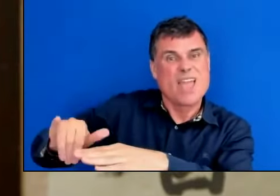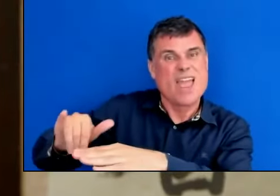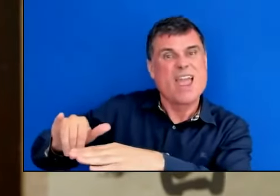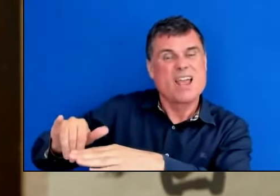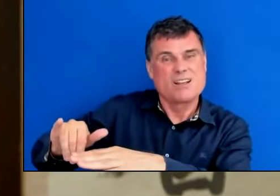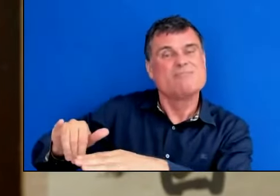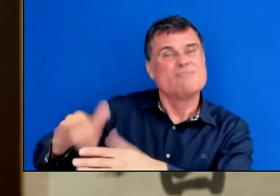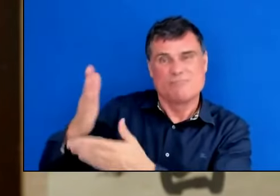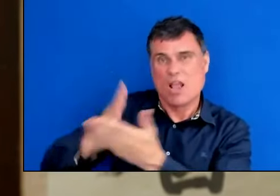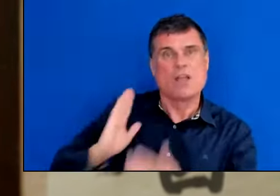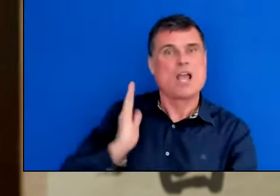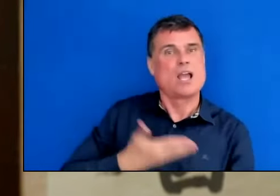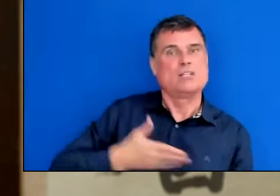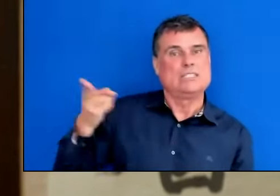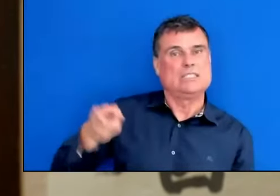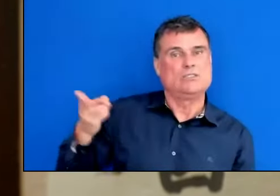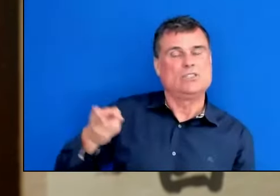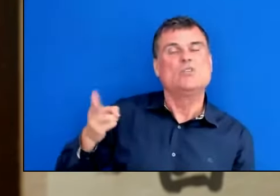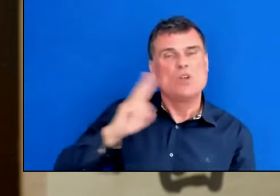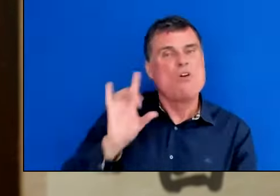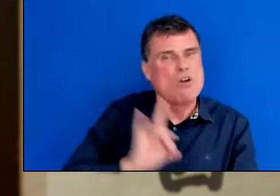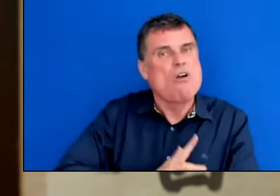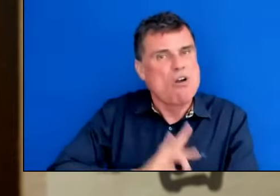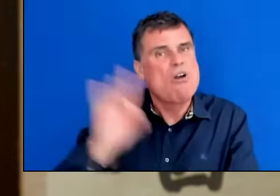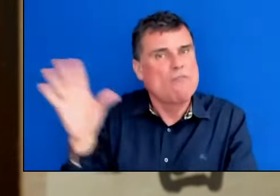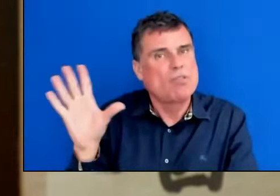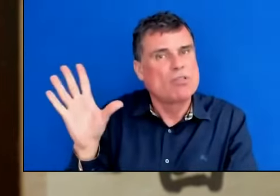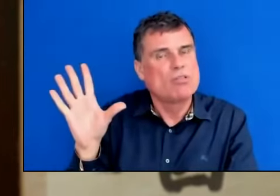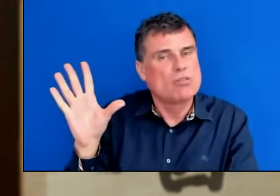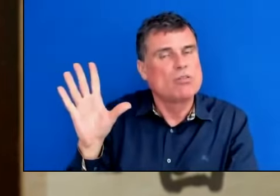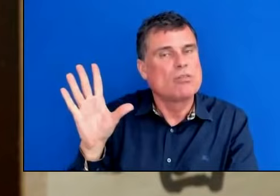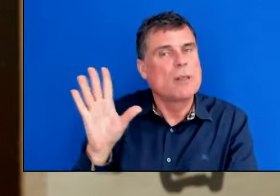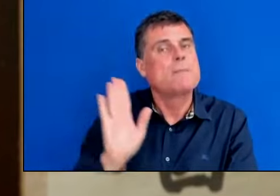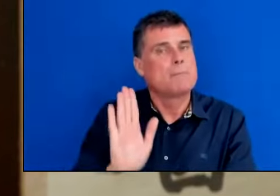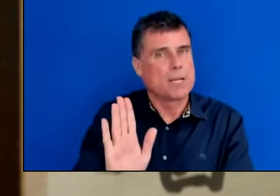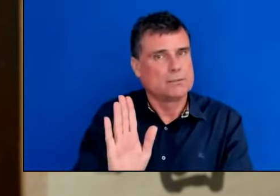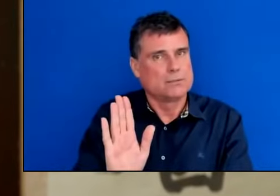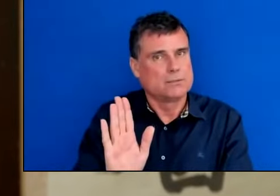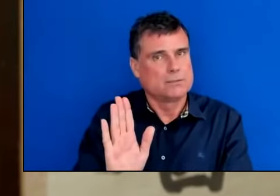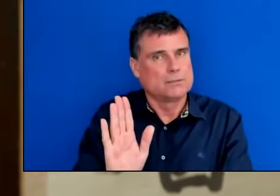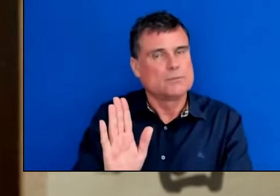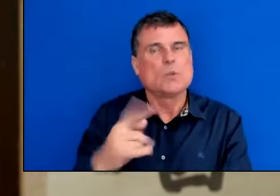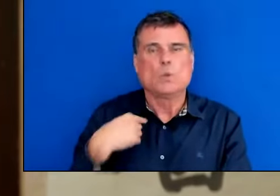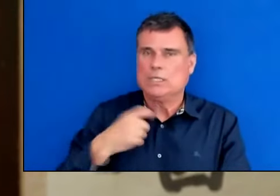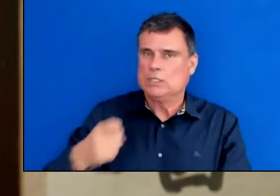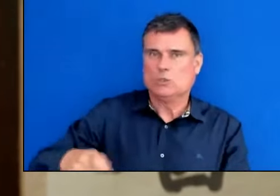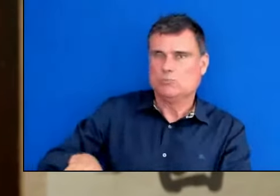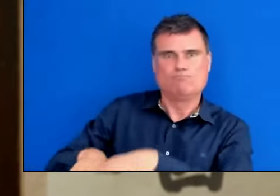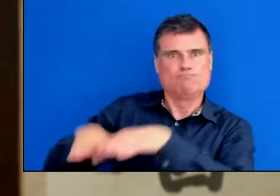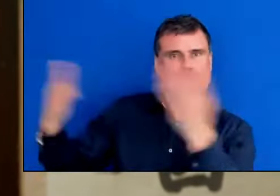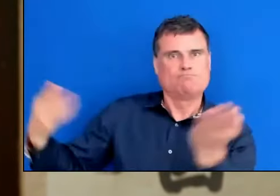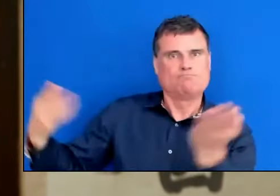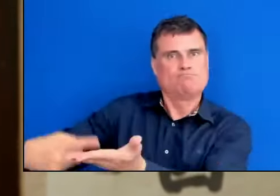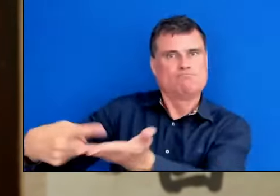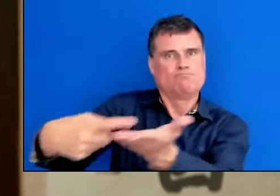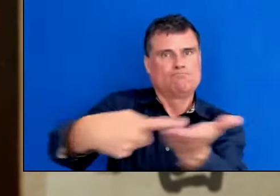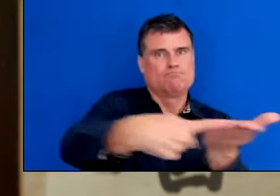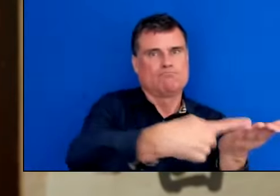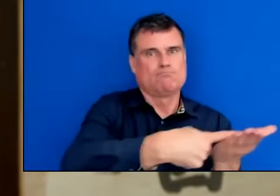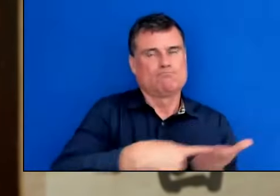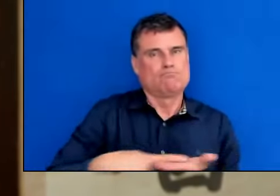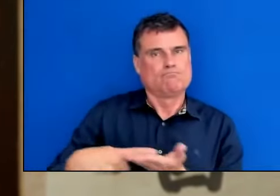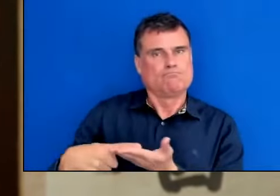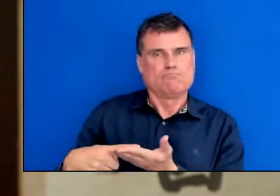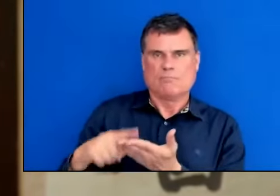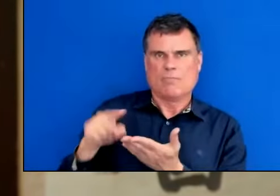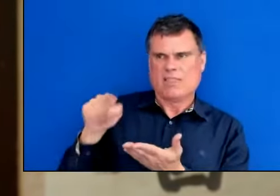Although it is a terrible chapter in our history, there is a history of internments, and all you have to do is